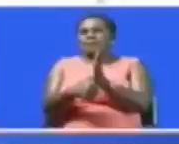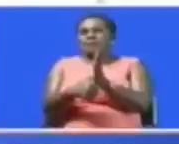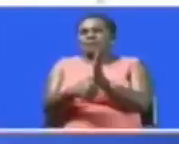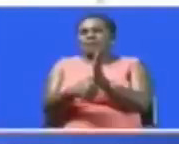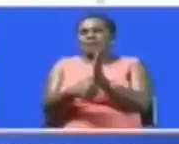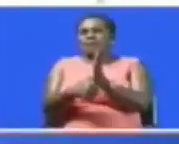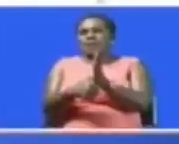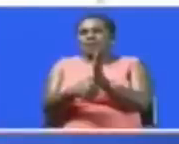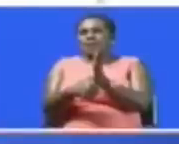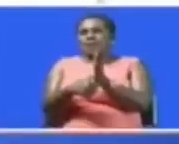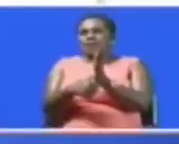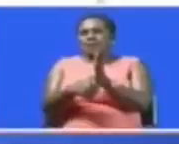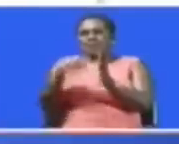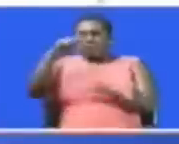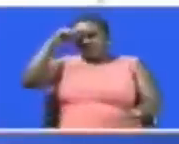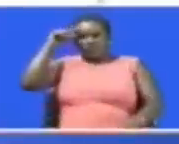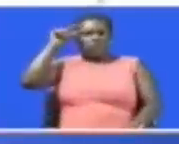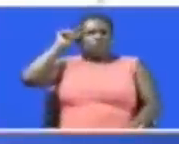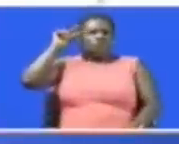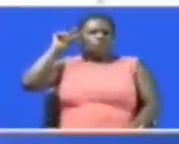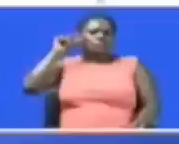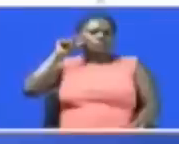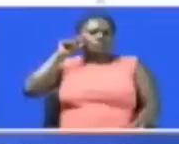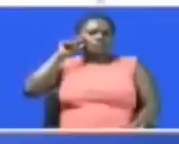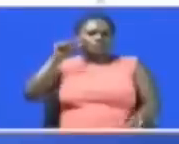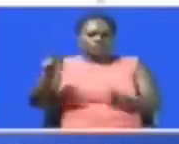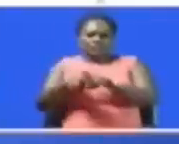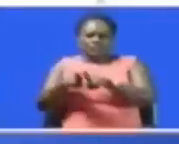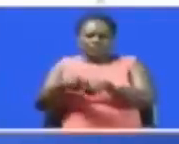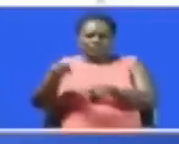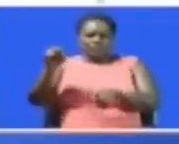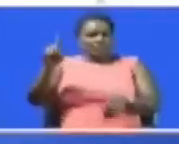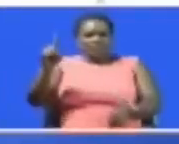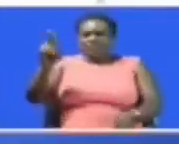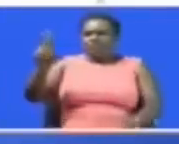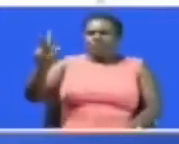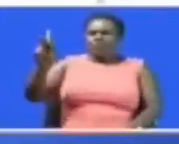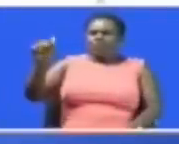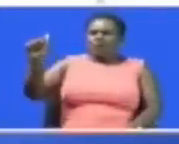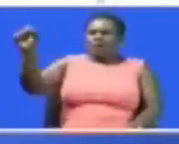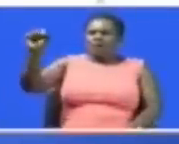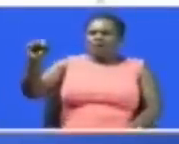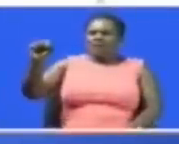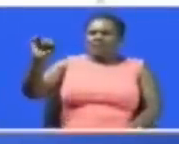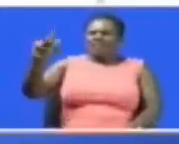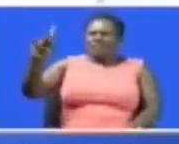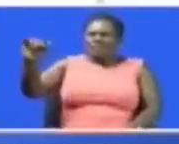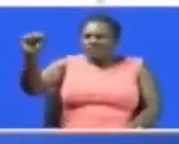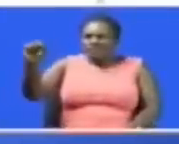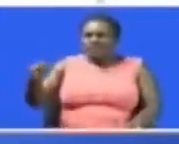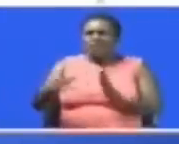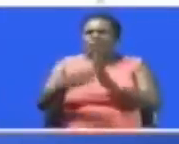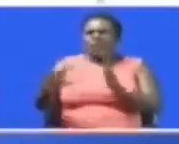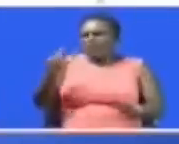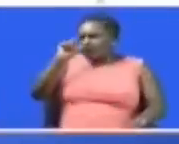becoming president because of her gender. There was Dukakis, who was a very popular American